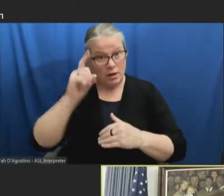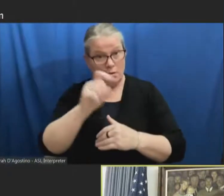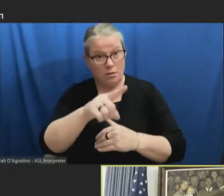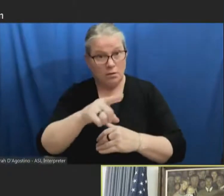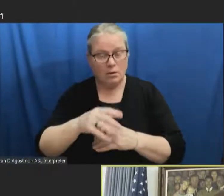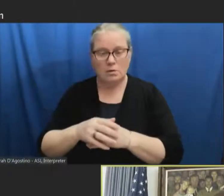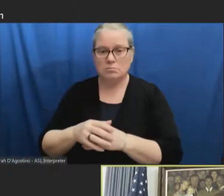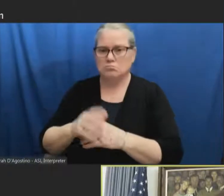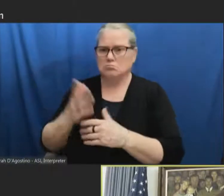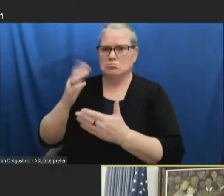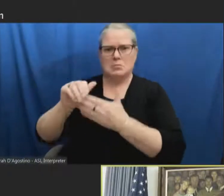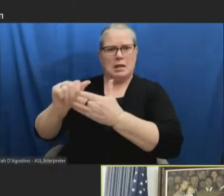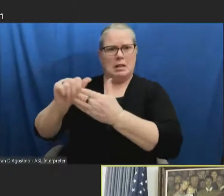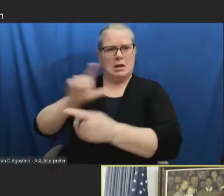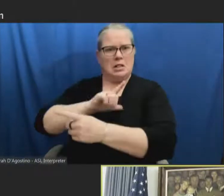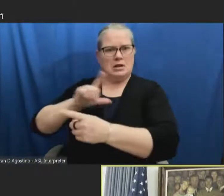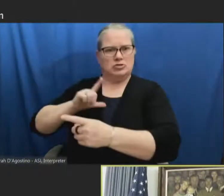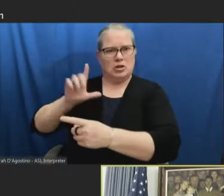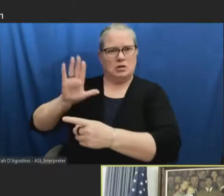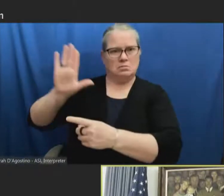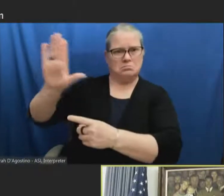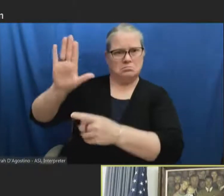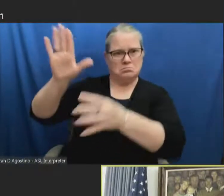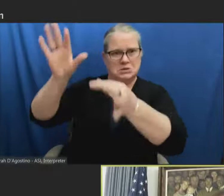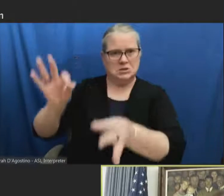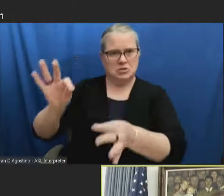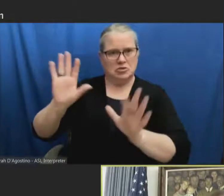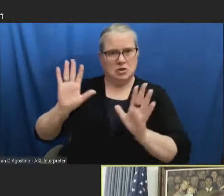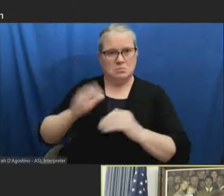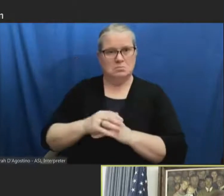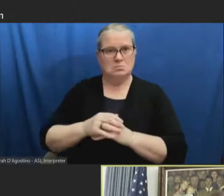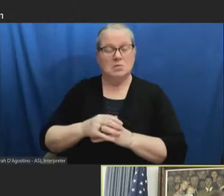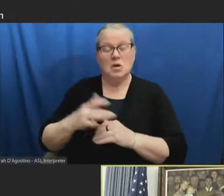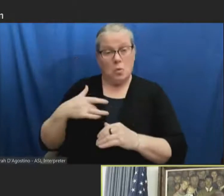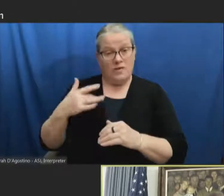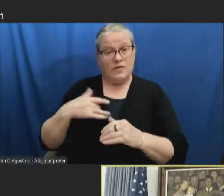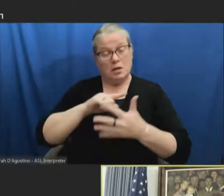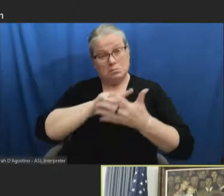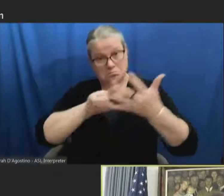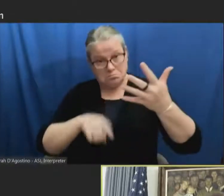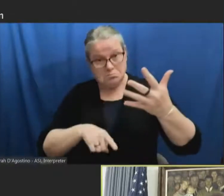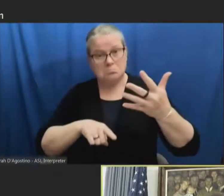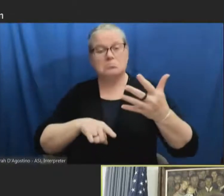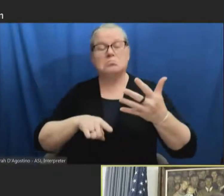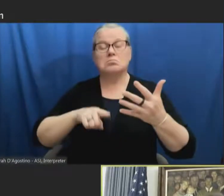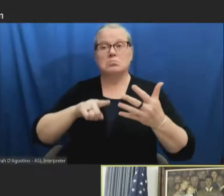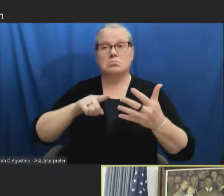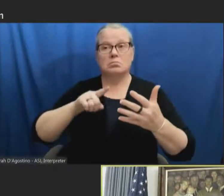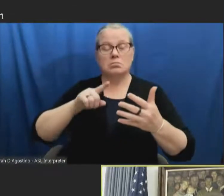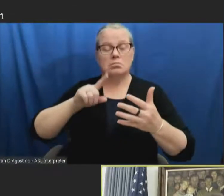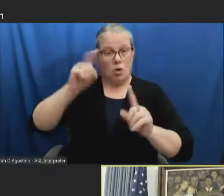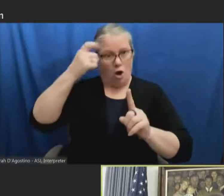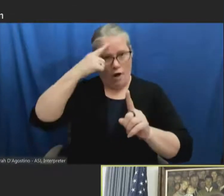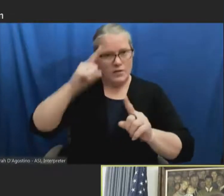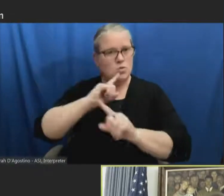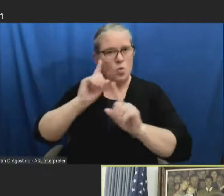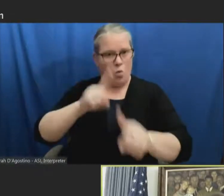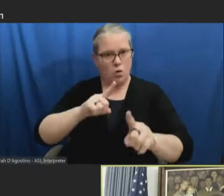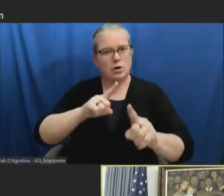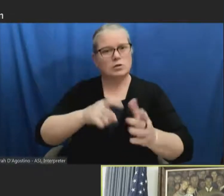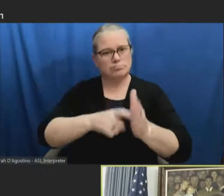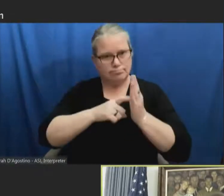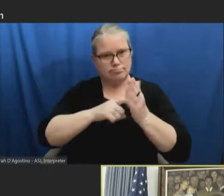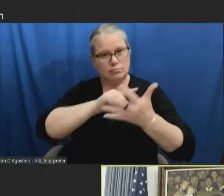think are necessary to keep people safe for a little bit longer. If the legislature wants to weigh in and change any of